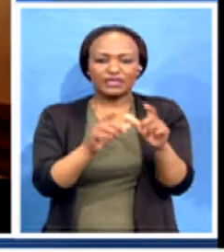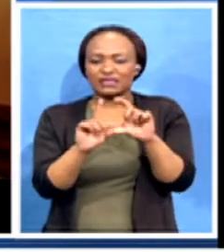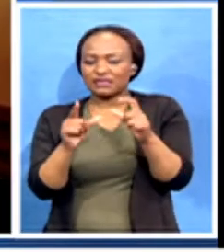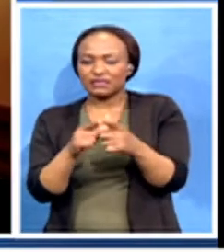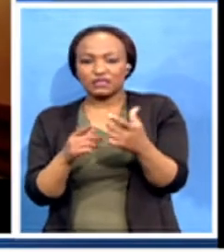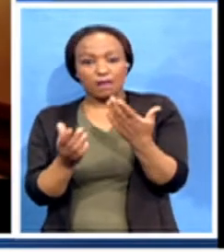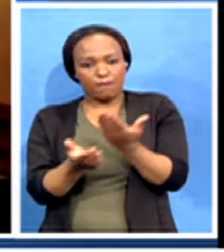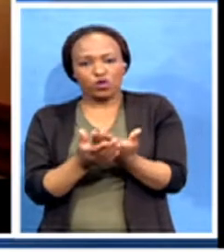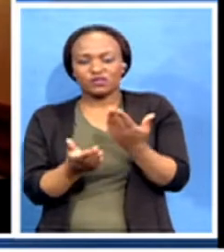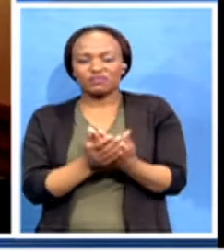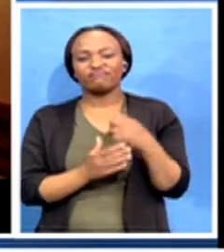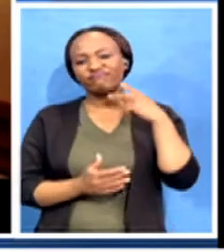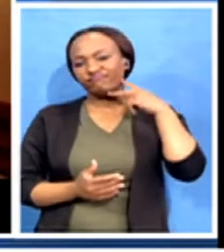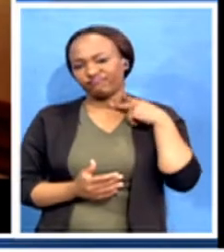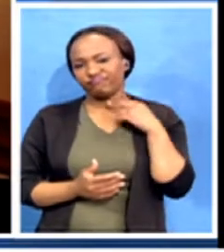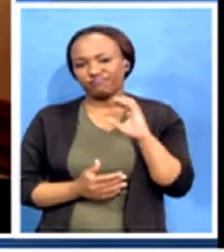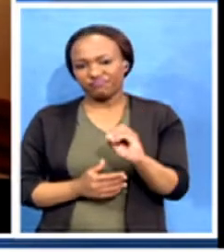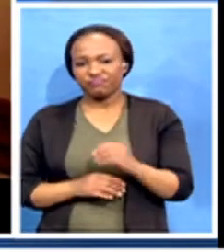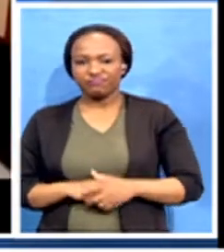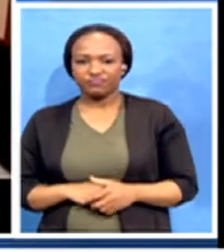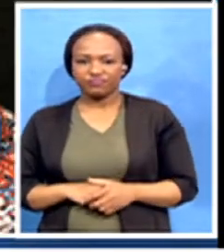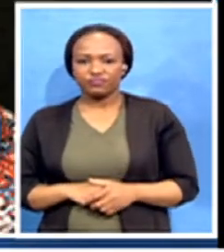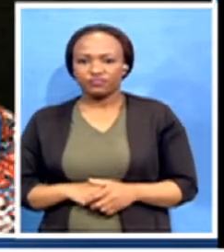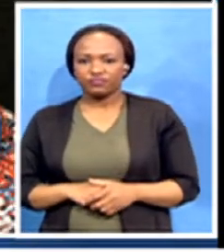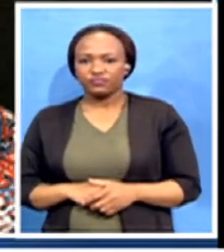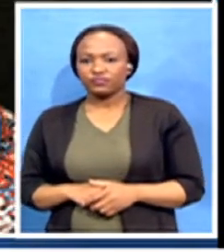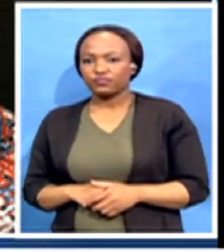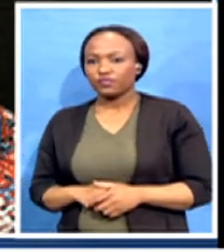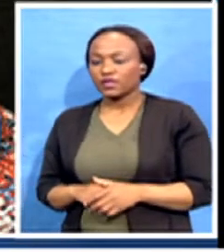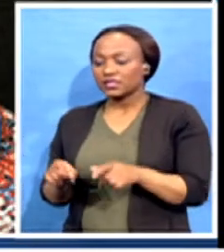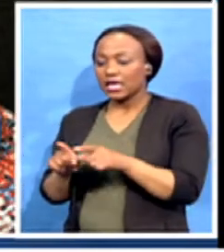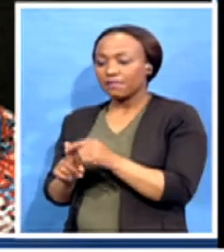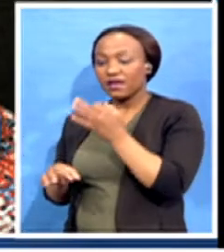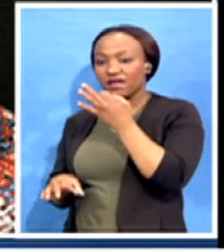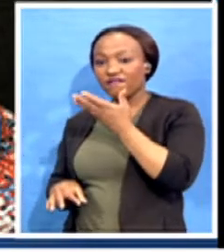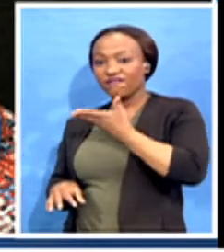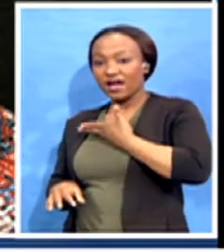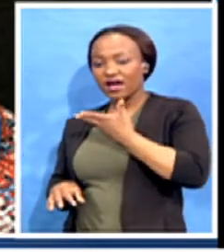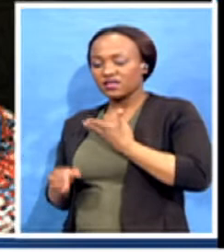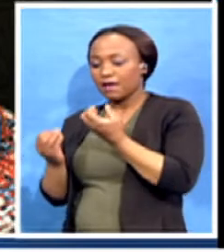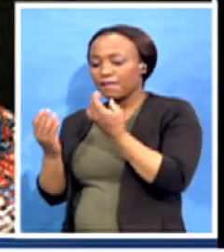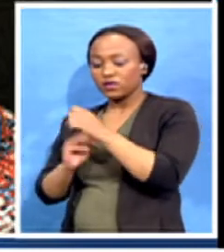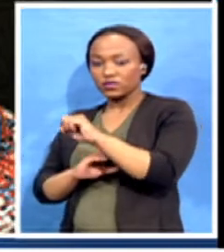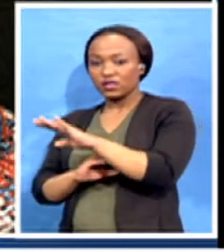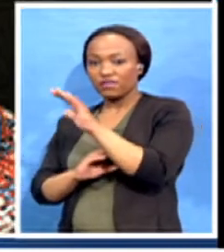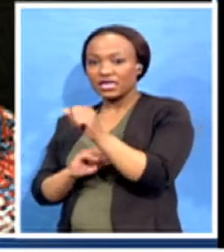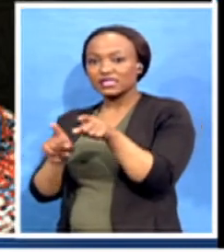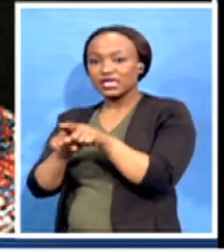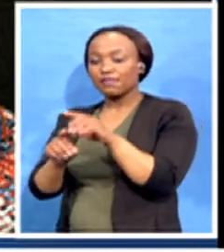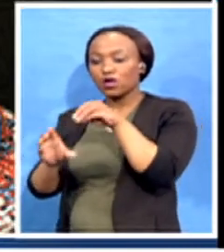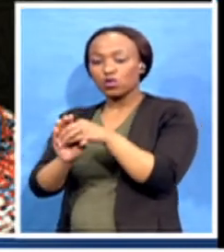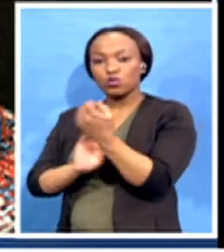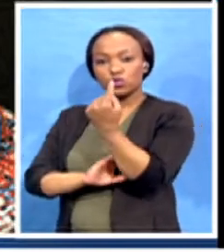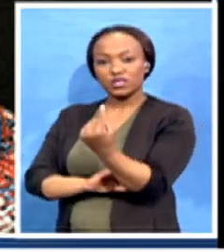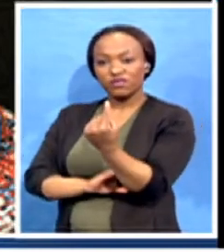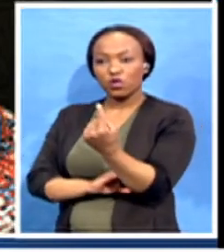must have been very, very disappointed. And he was a father figure to so many South Africans, including yourselves, and can